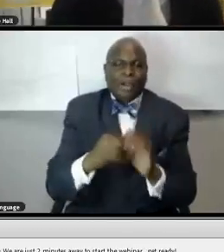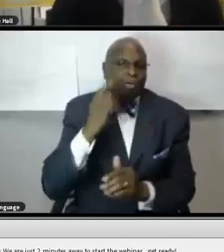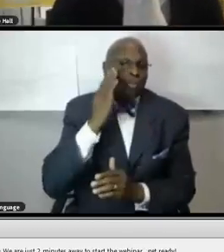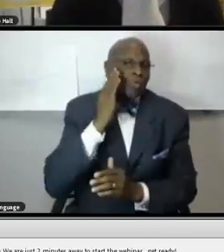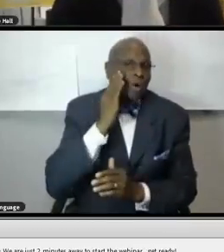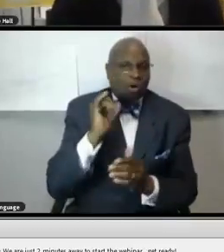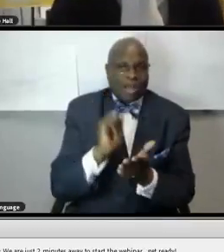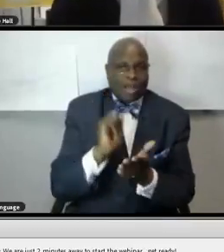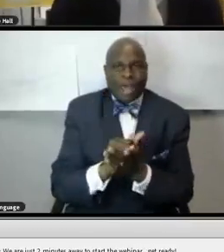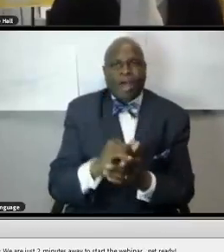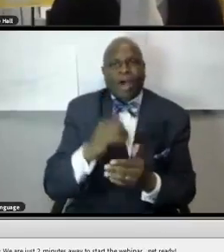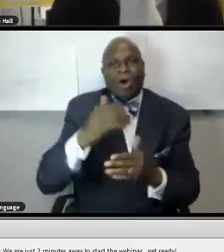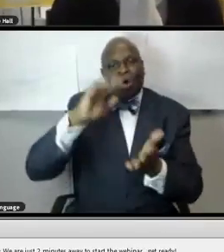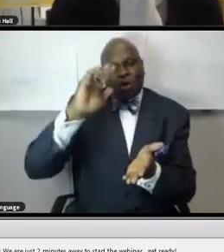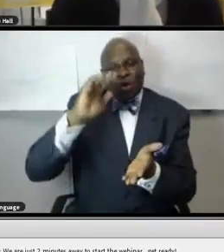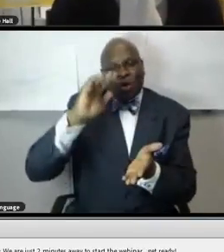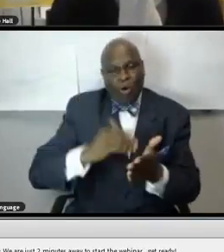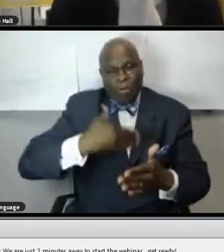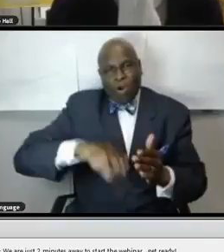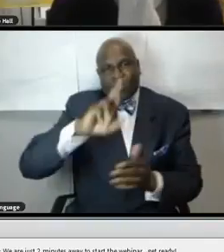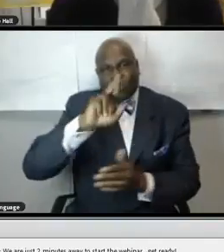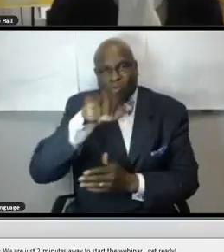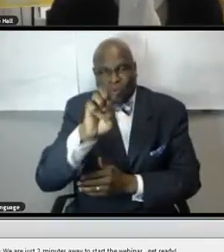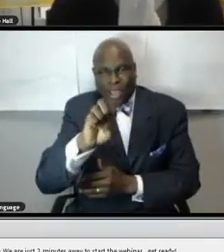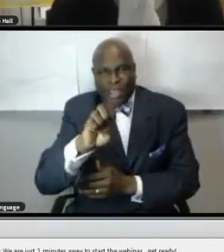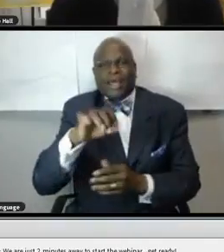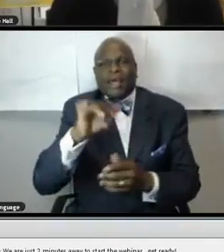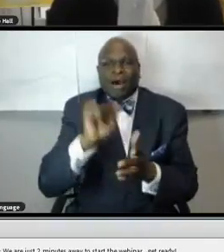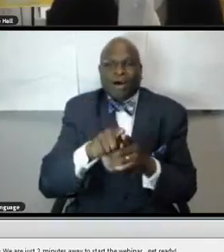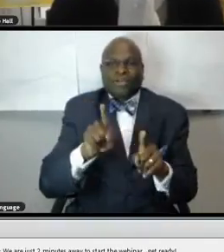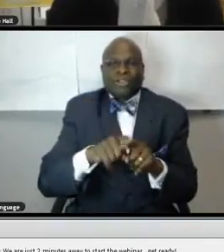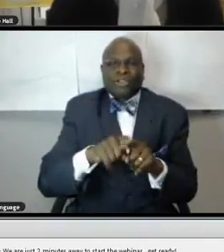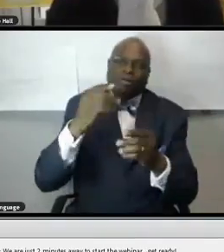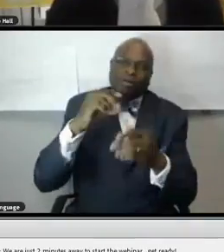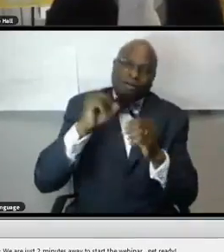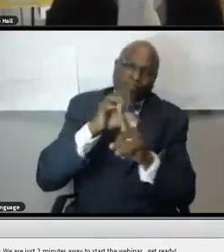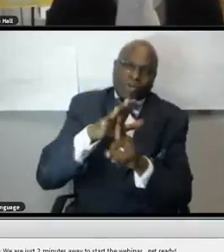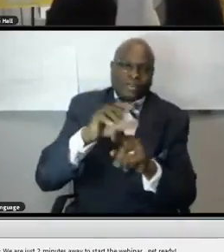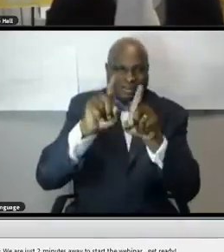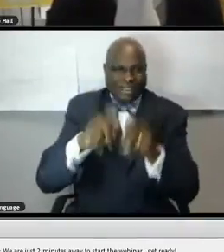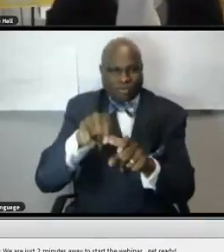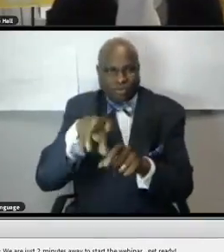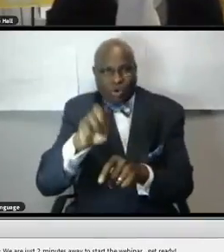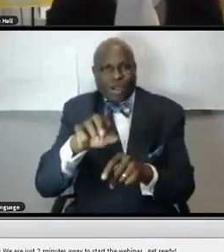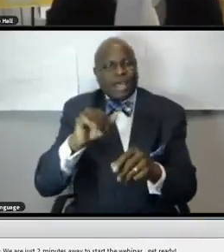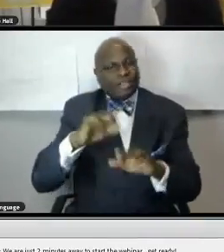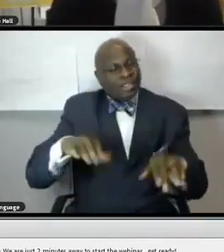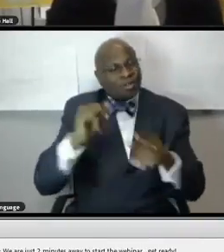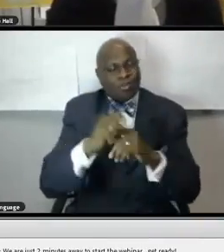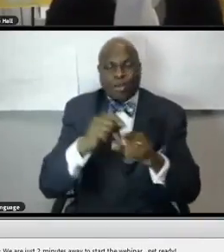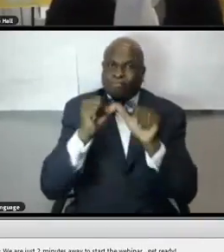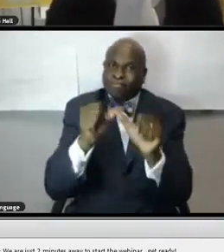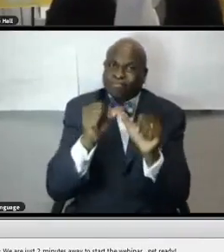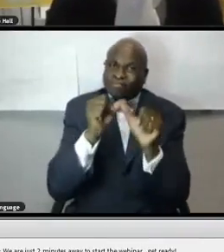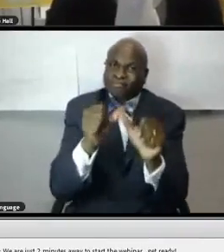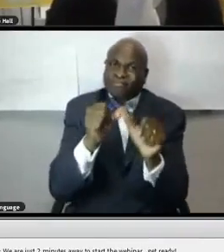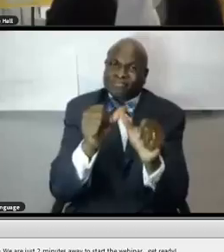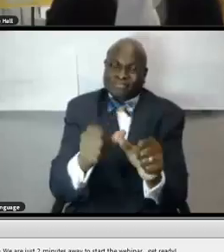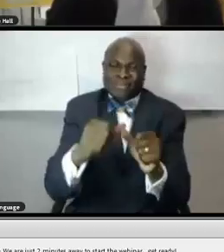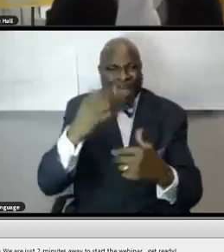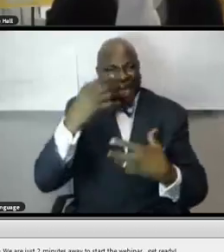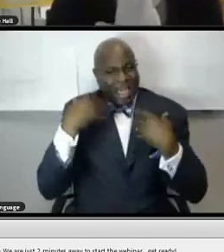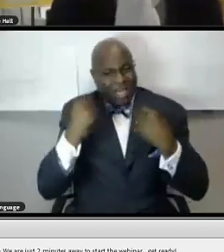low birth weight is linked to later low averages on test scores, that children with chronic health conditions have lower